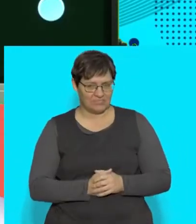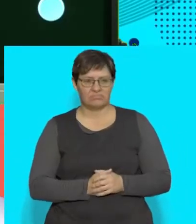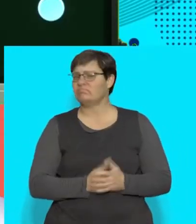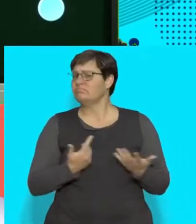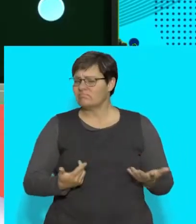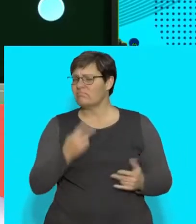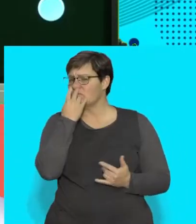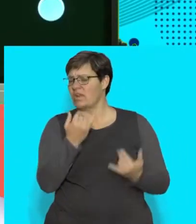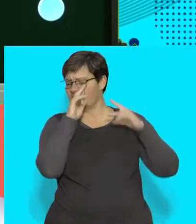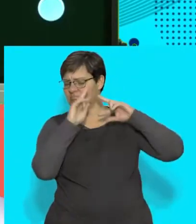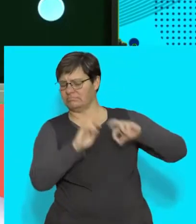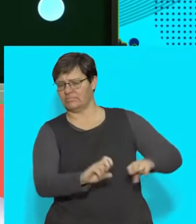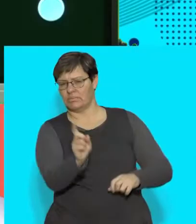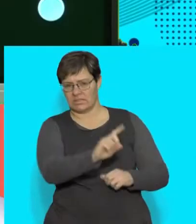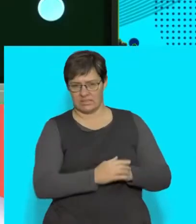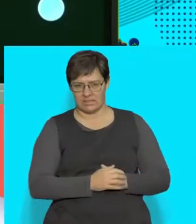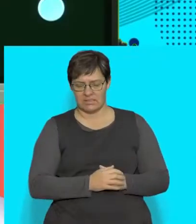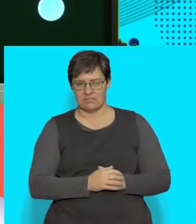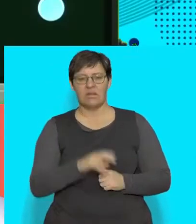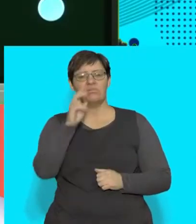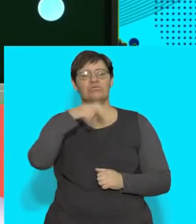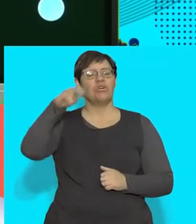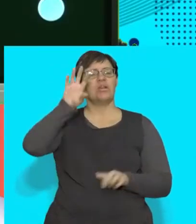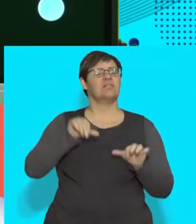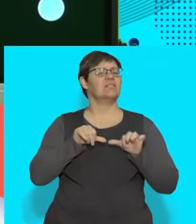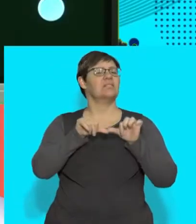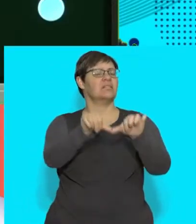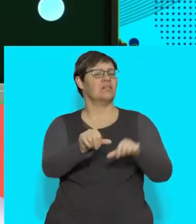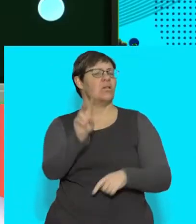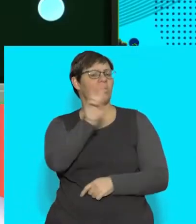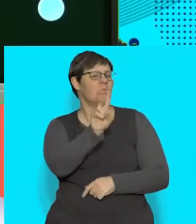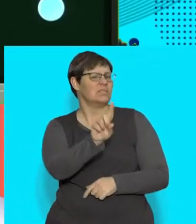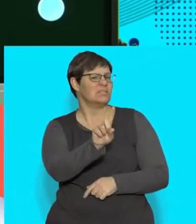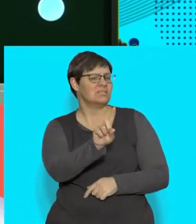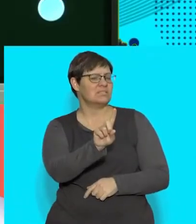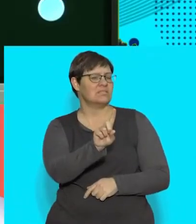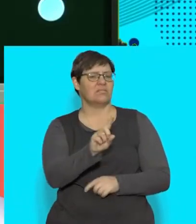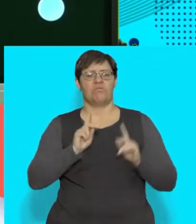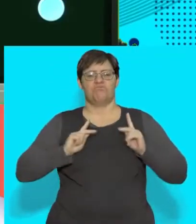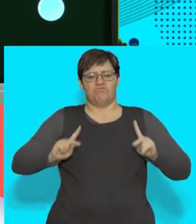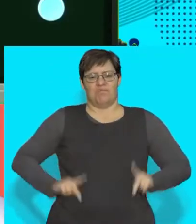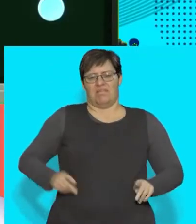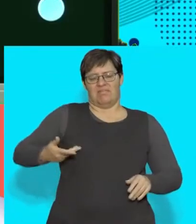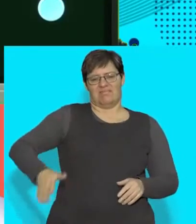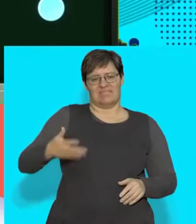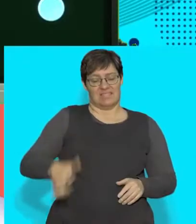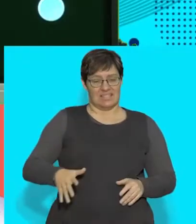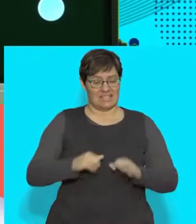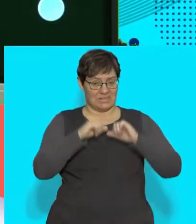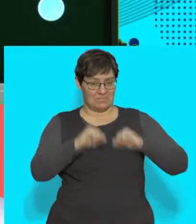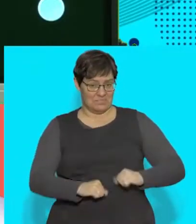on our journey looking at the human excretory system. And we're looking at this whole concept